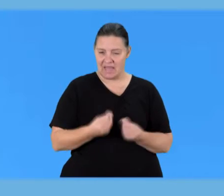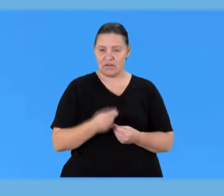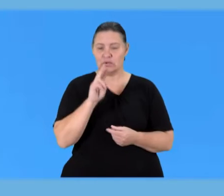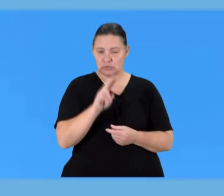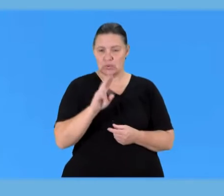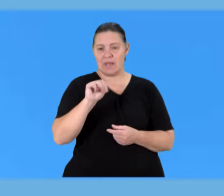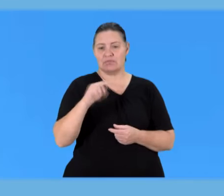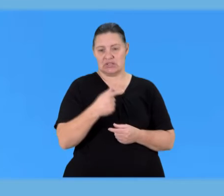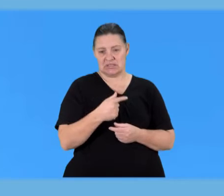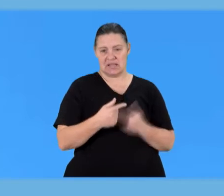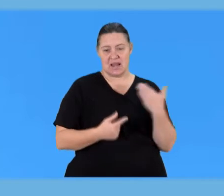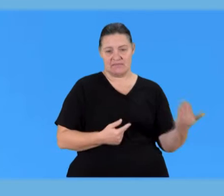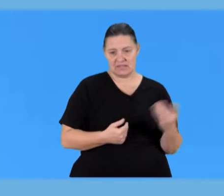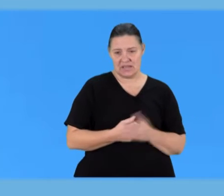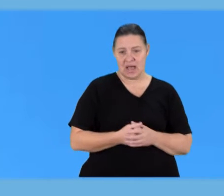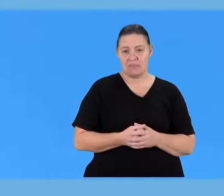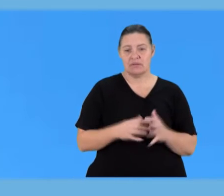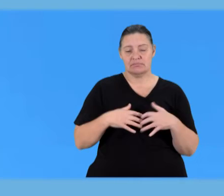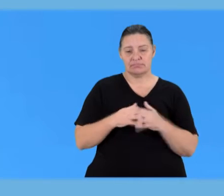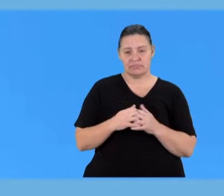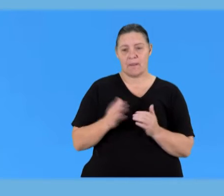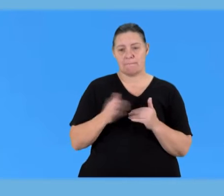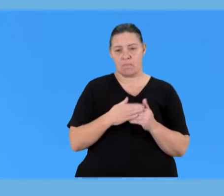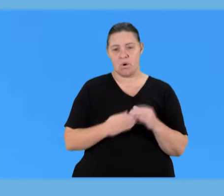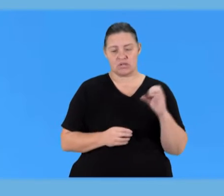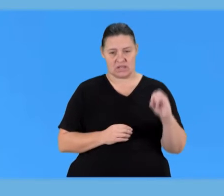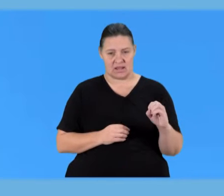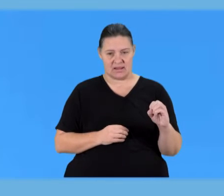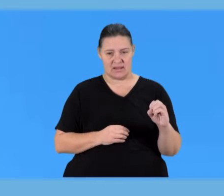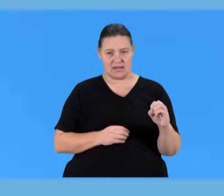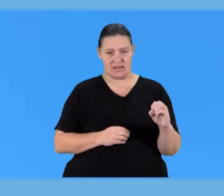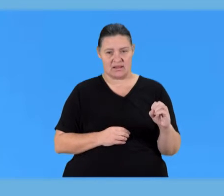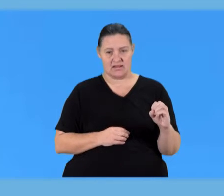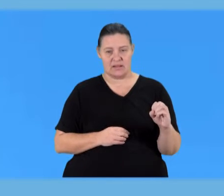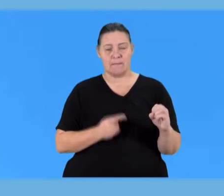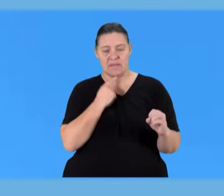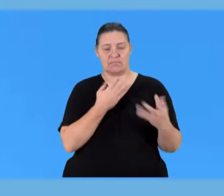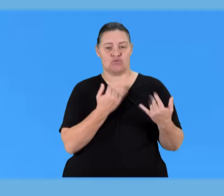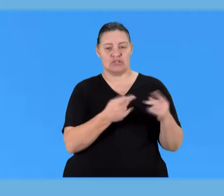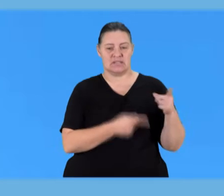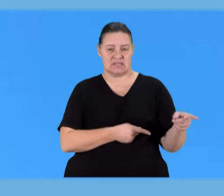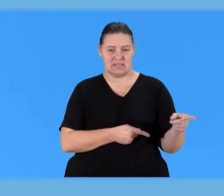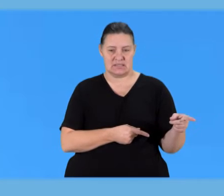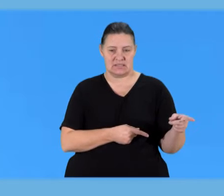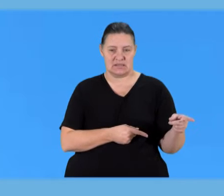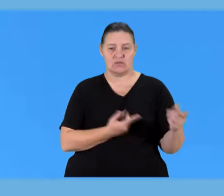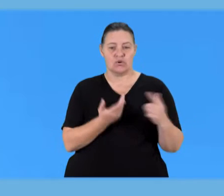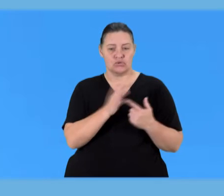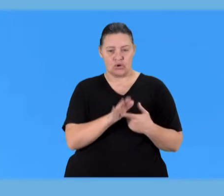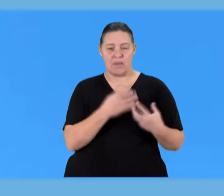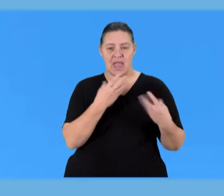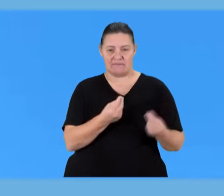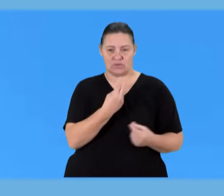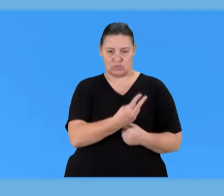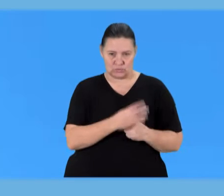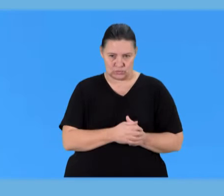that I must have 2 magnesiums on the left-hand side. I need to draw another circle here, and this circle must be green to show